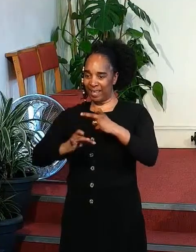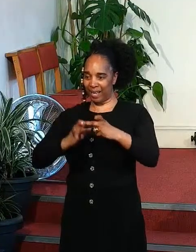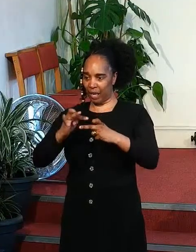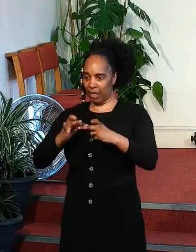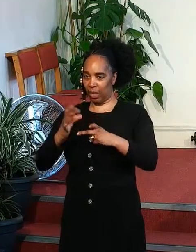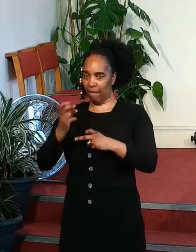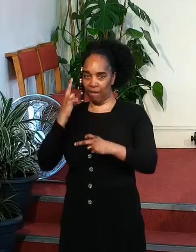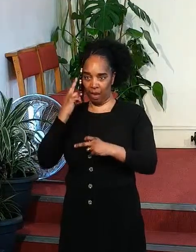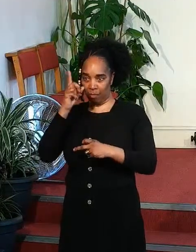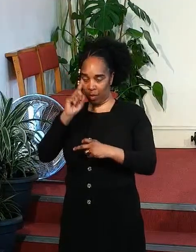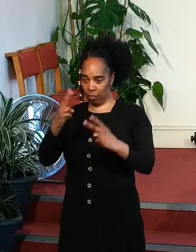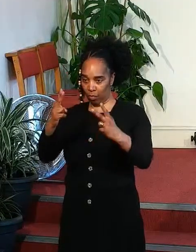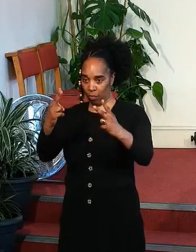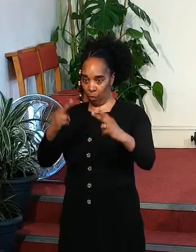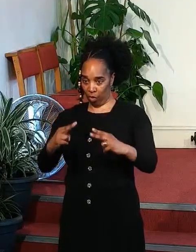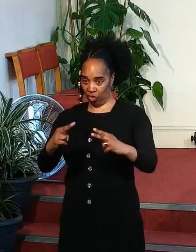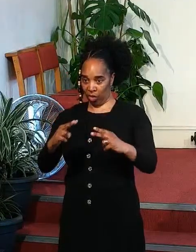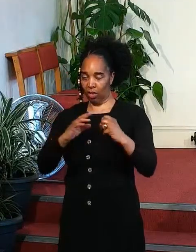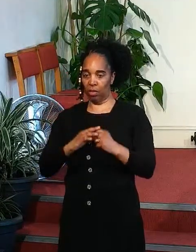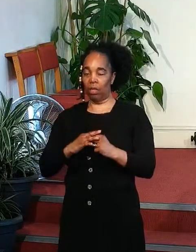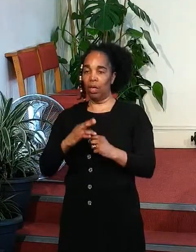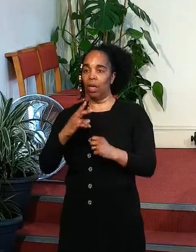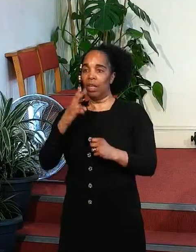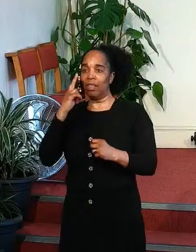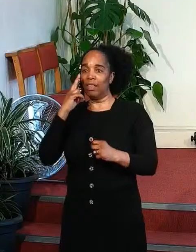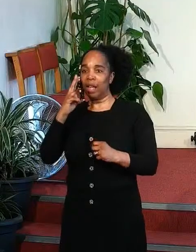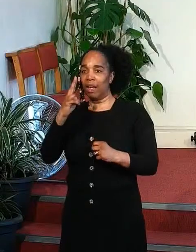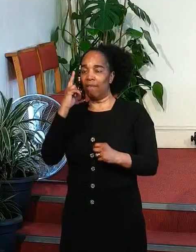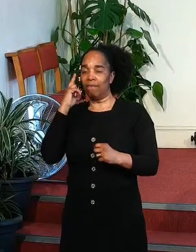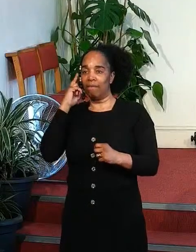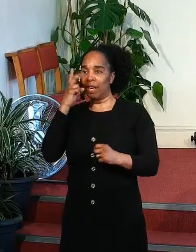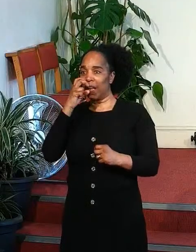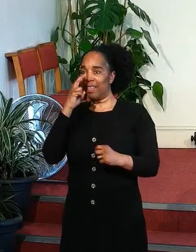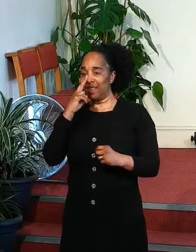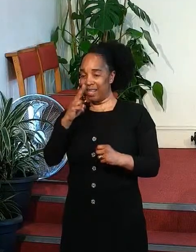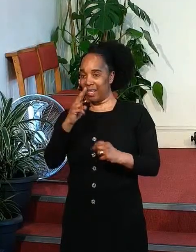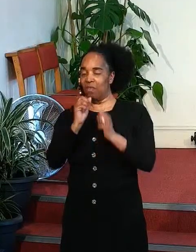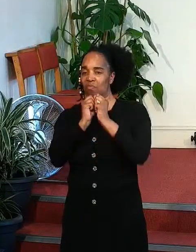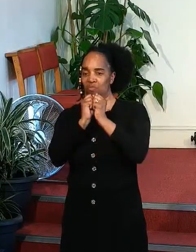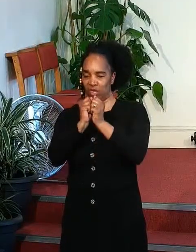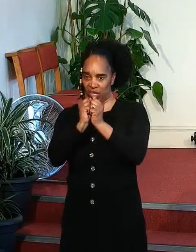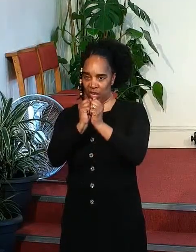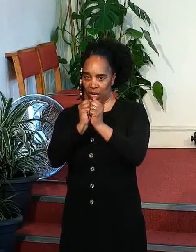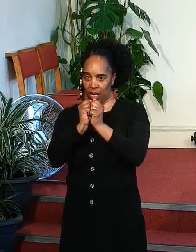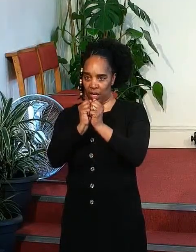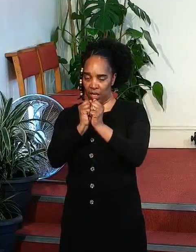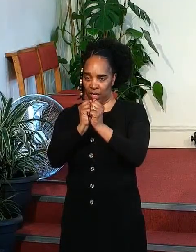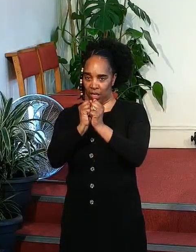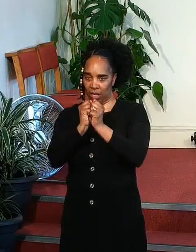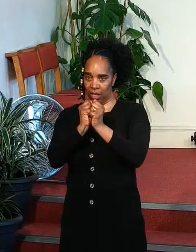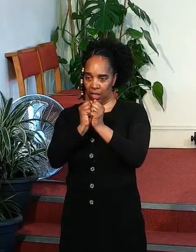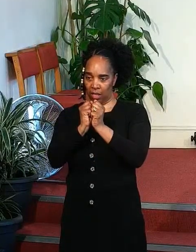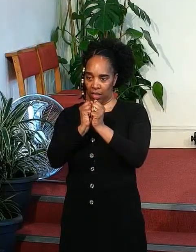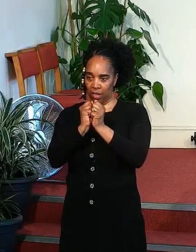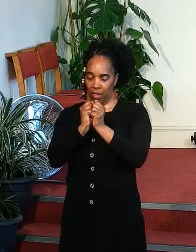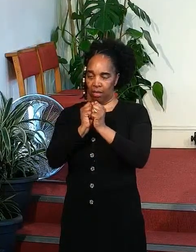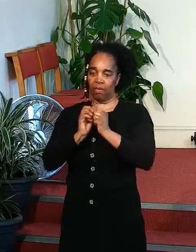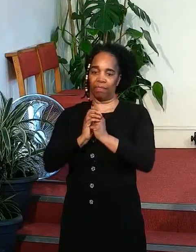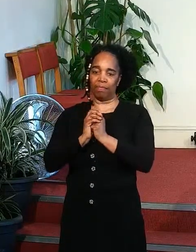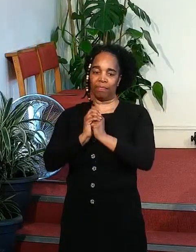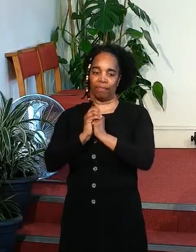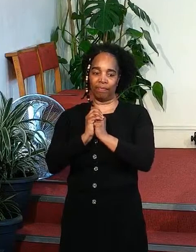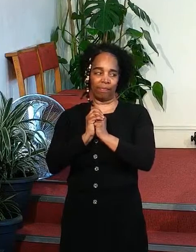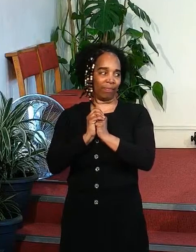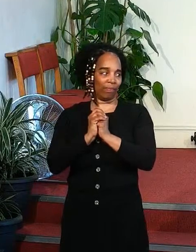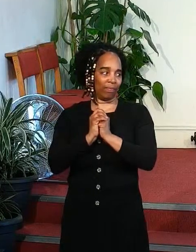see and appreciate what hearing people have been able to do without any thought, any